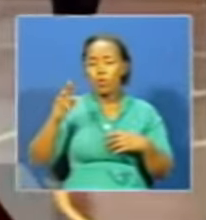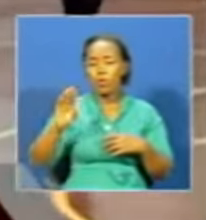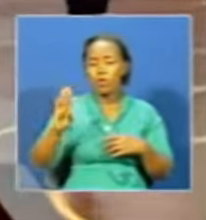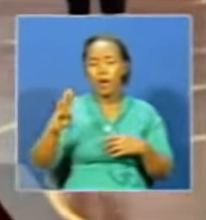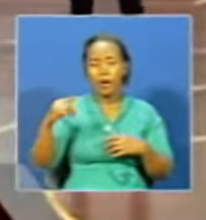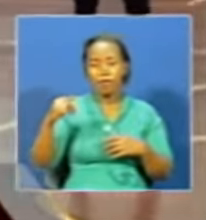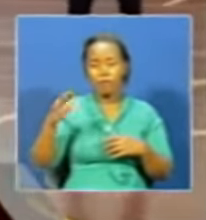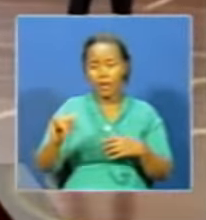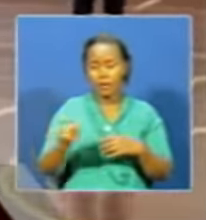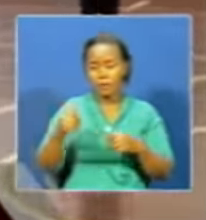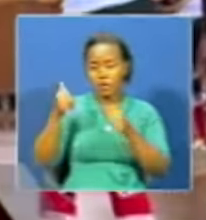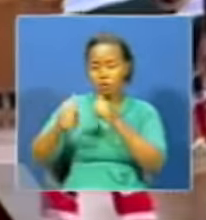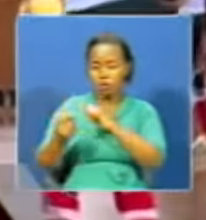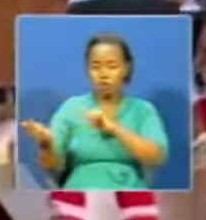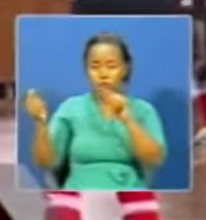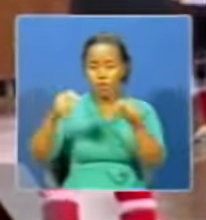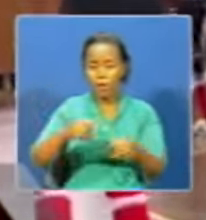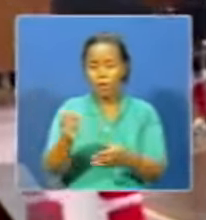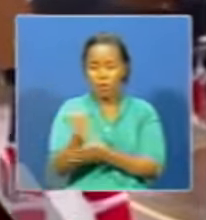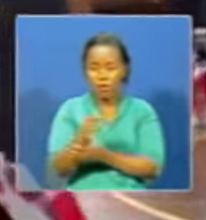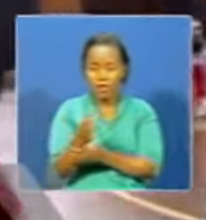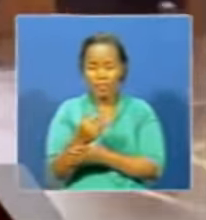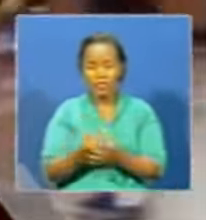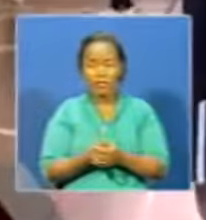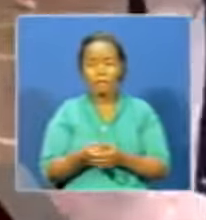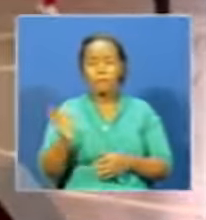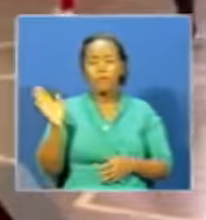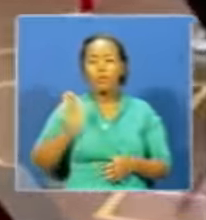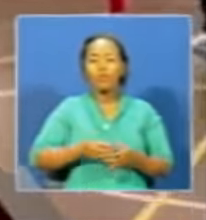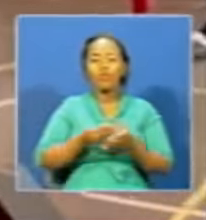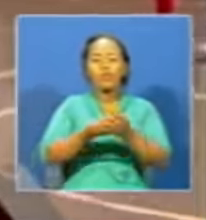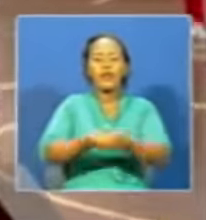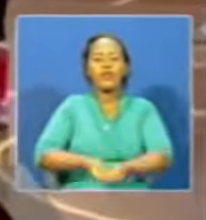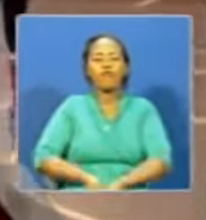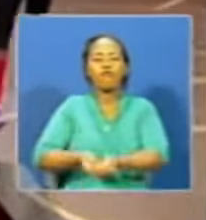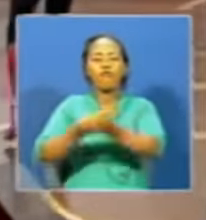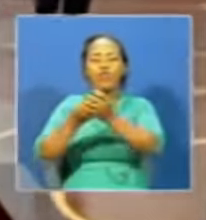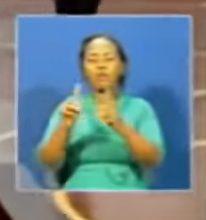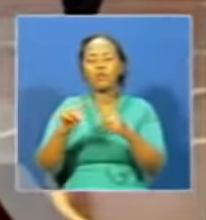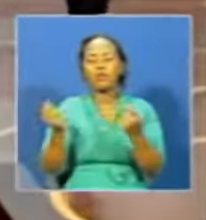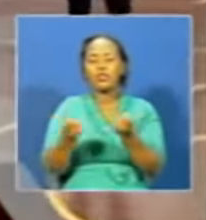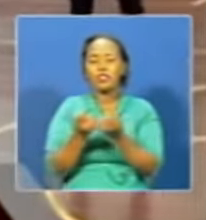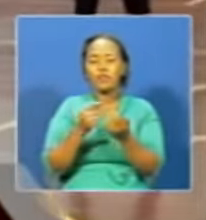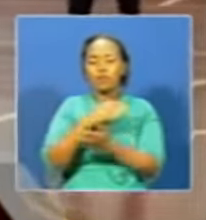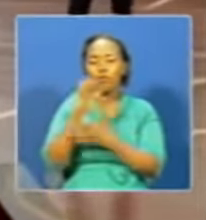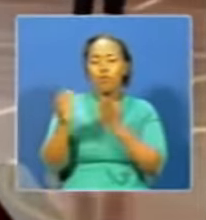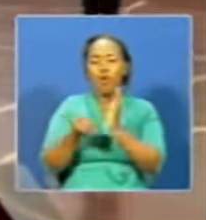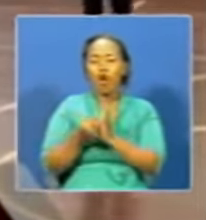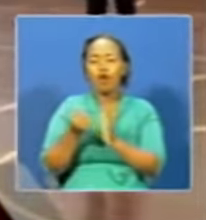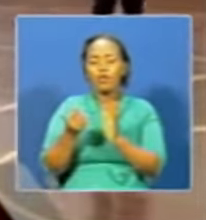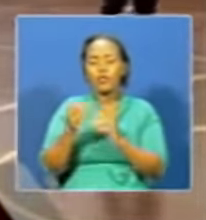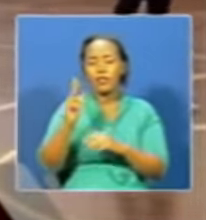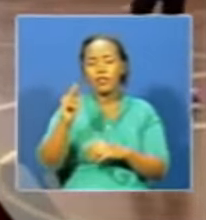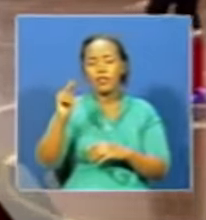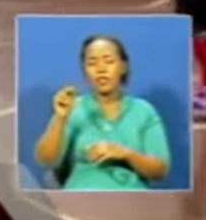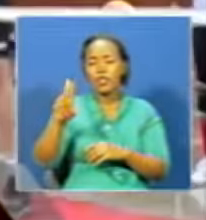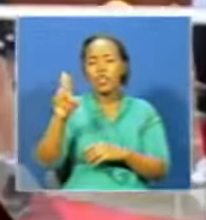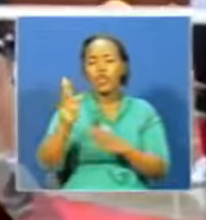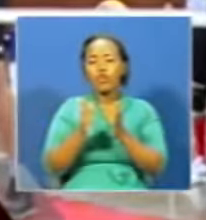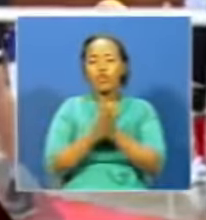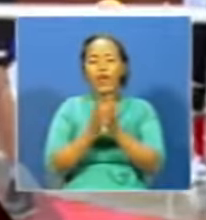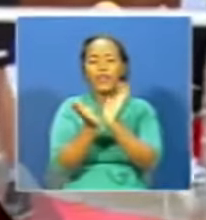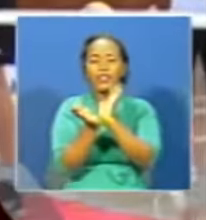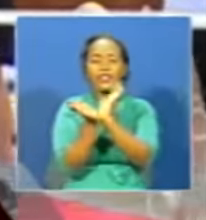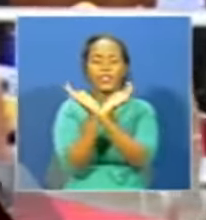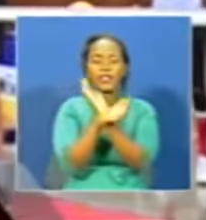on Thursday. Women volleyball team Malkia Strikers and boxing team already in camp at the Kenyatta University and Kasarani Stadium,